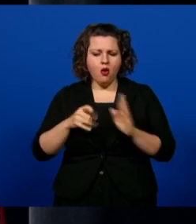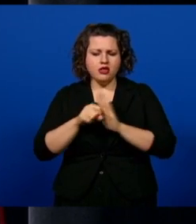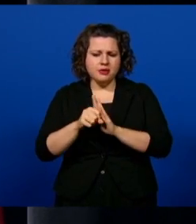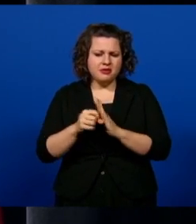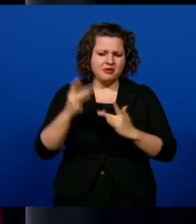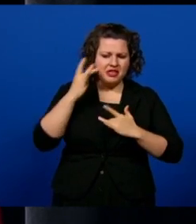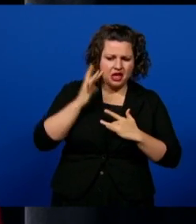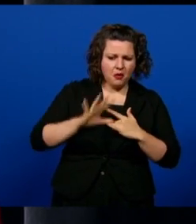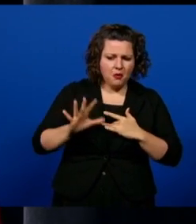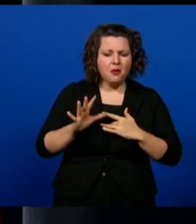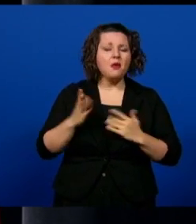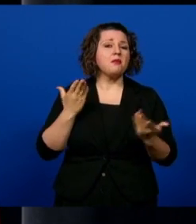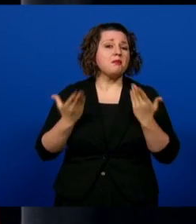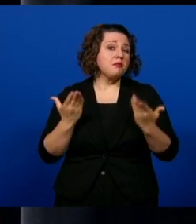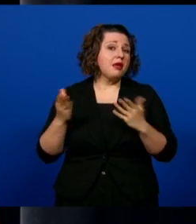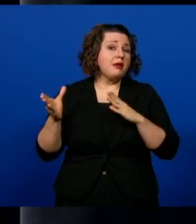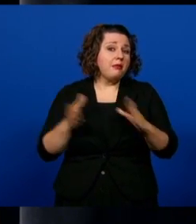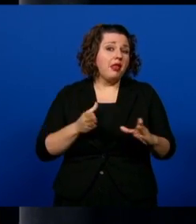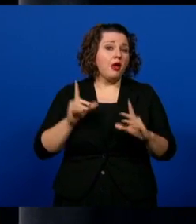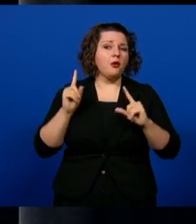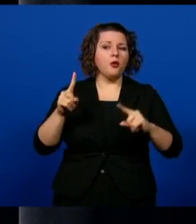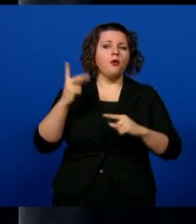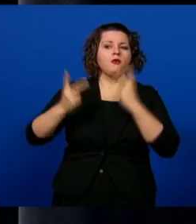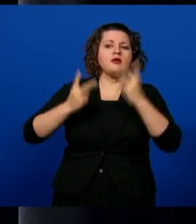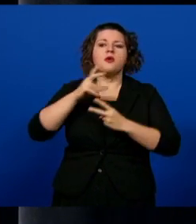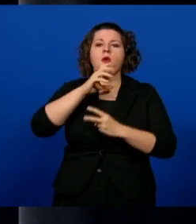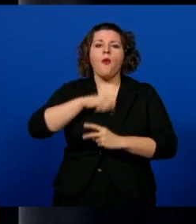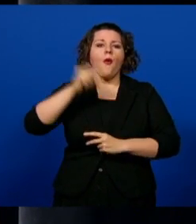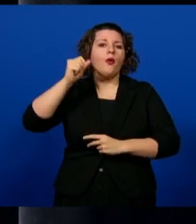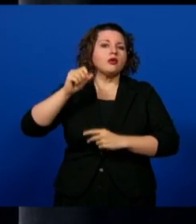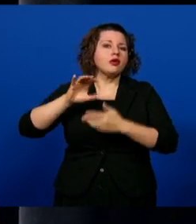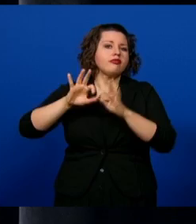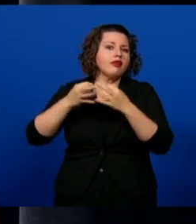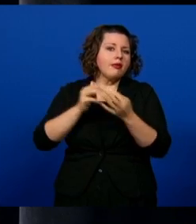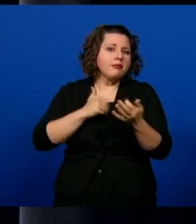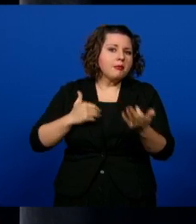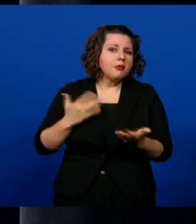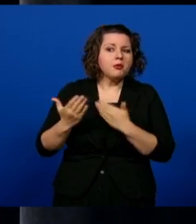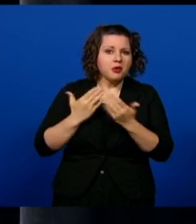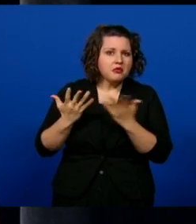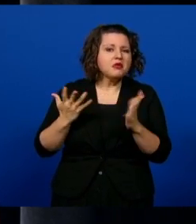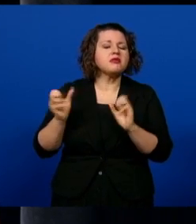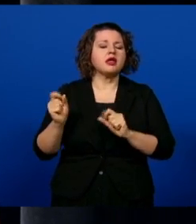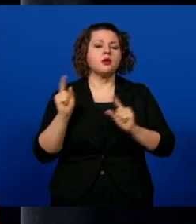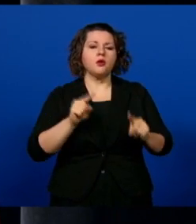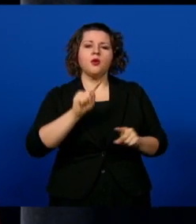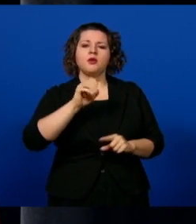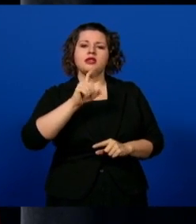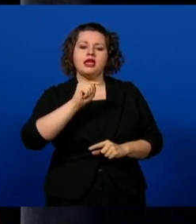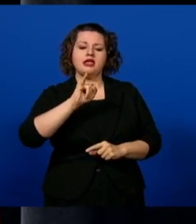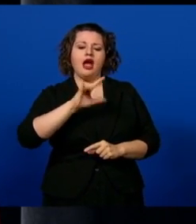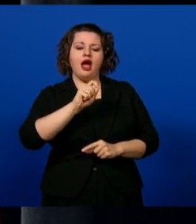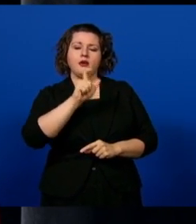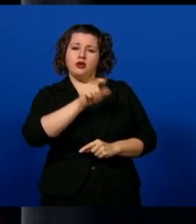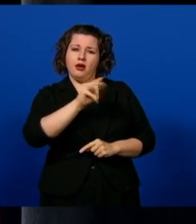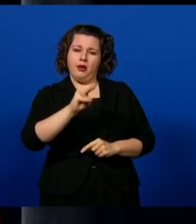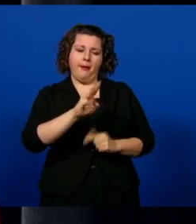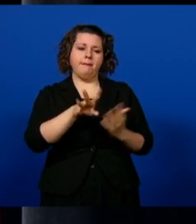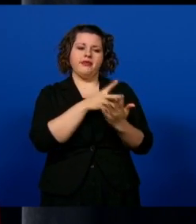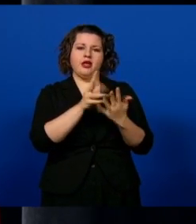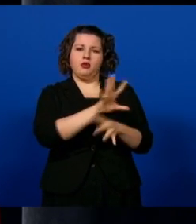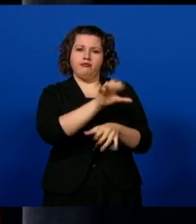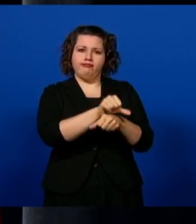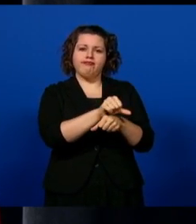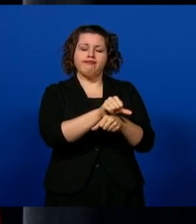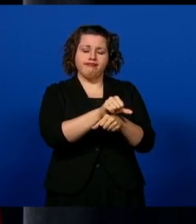maybe planning to visit an elderly relative in the future to visit testiowa.com and schedule a test